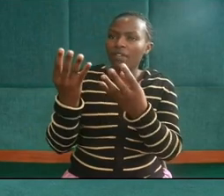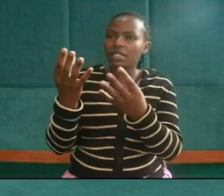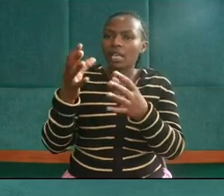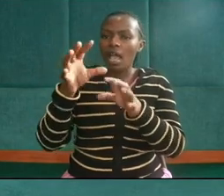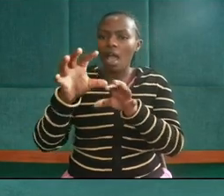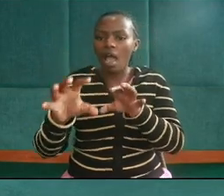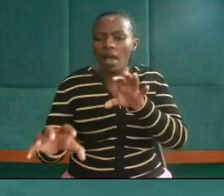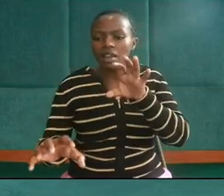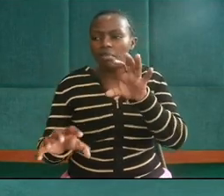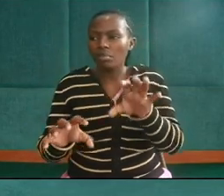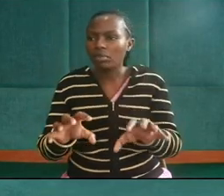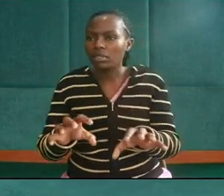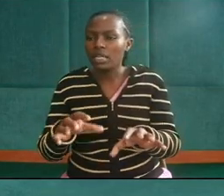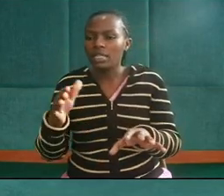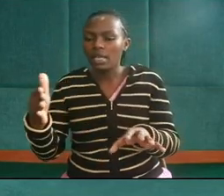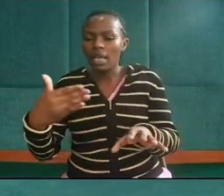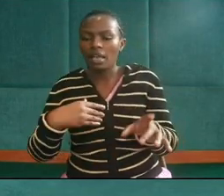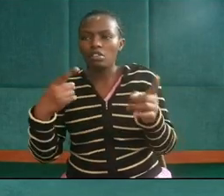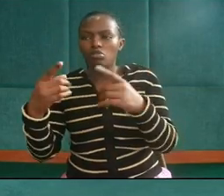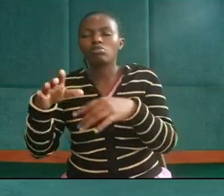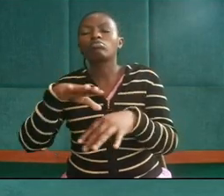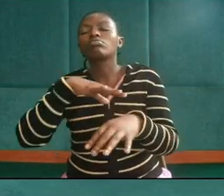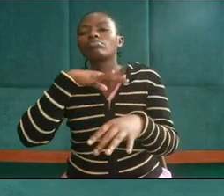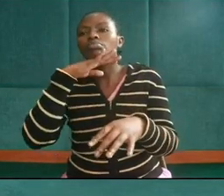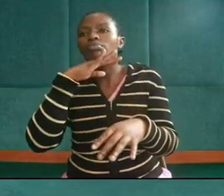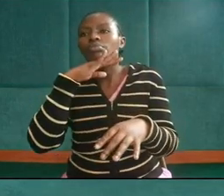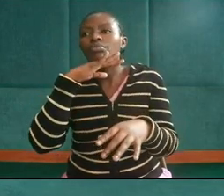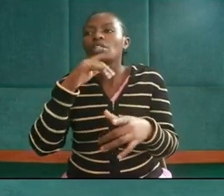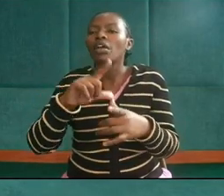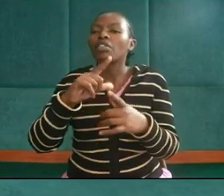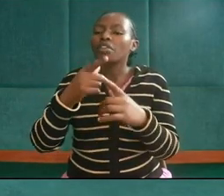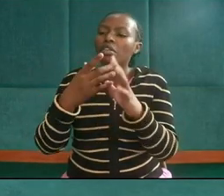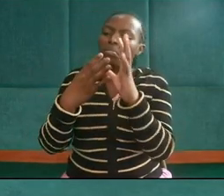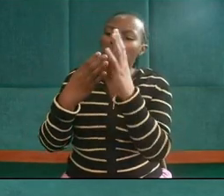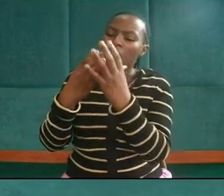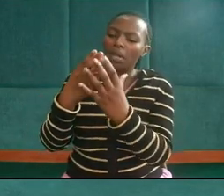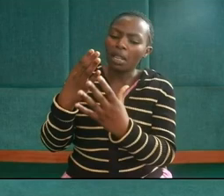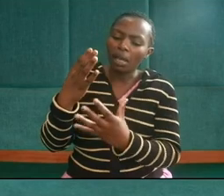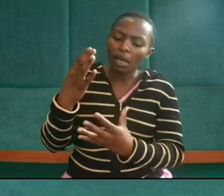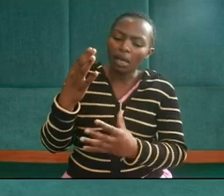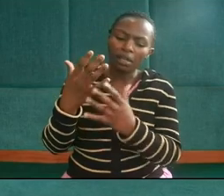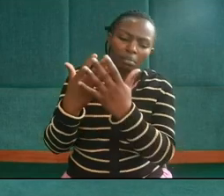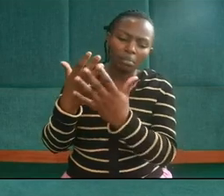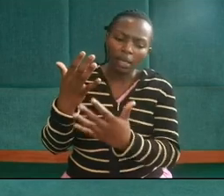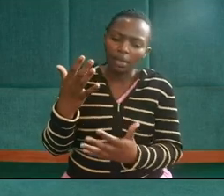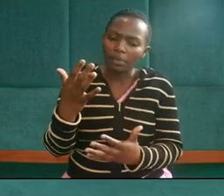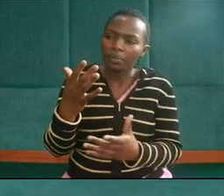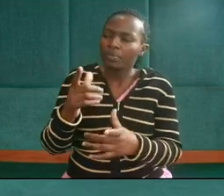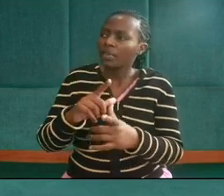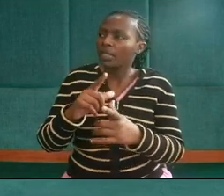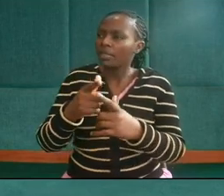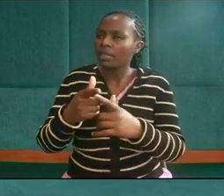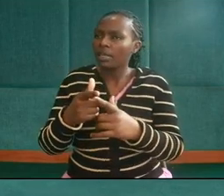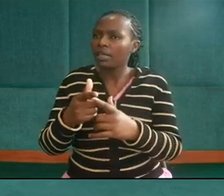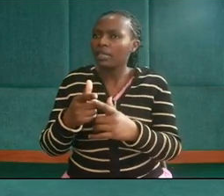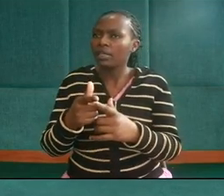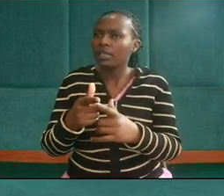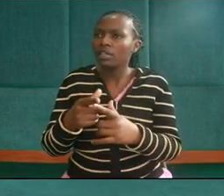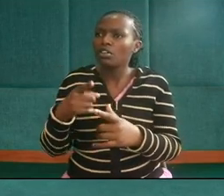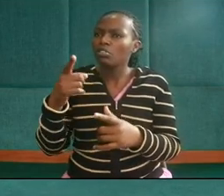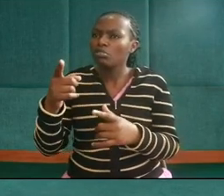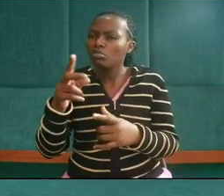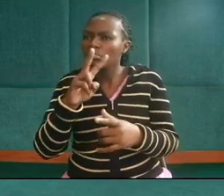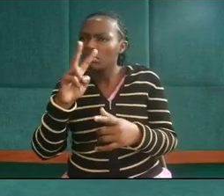animal had to die. Very unfortunate. Blood had to be spilled. Who wants to see an